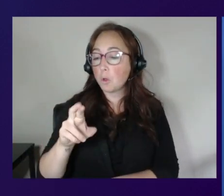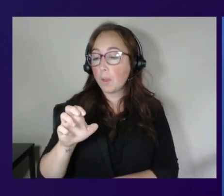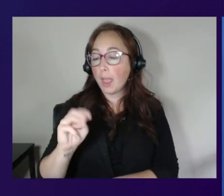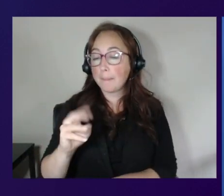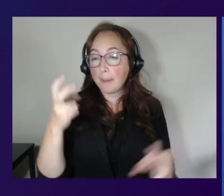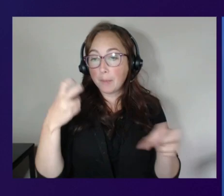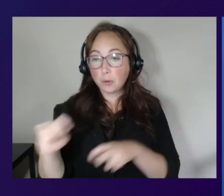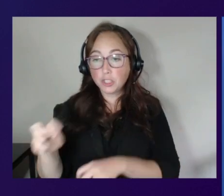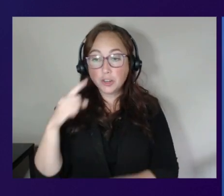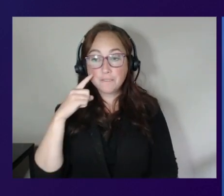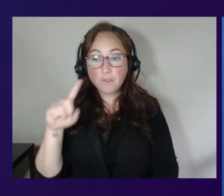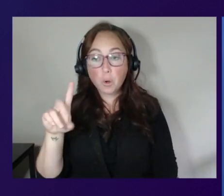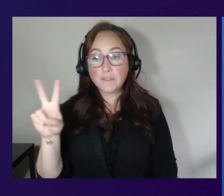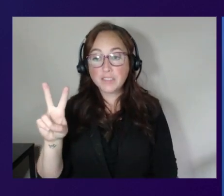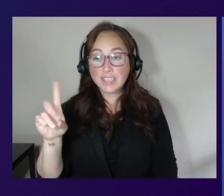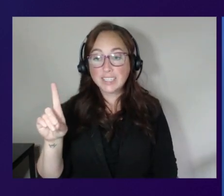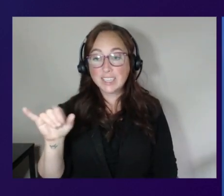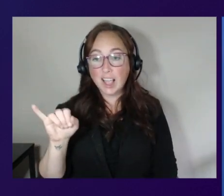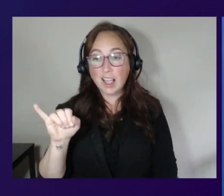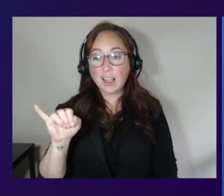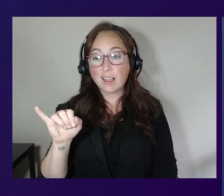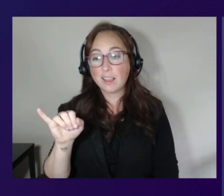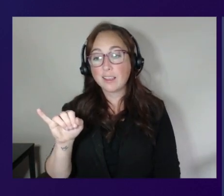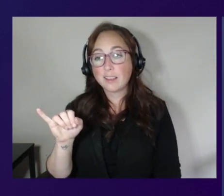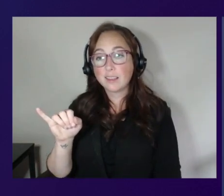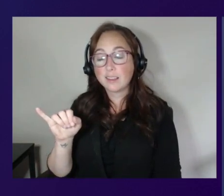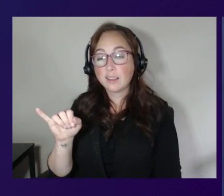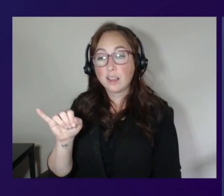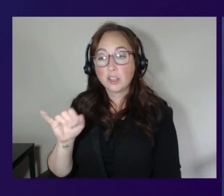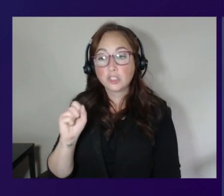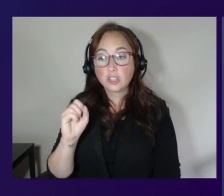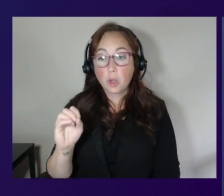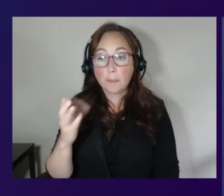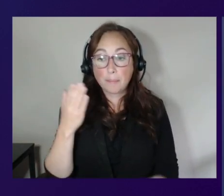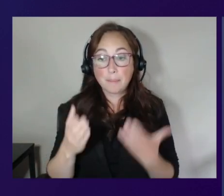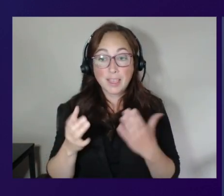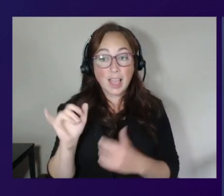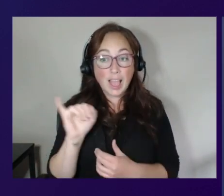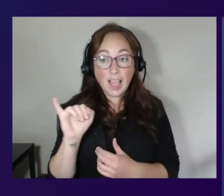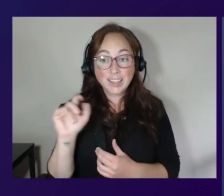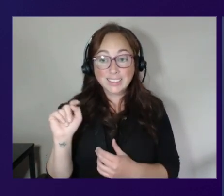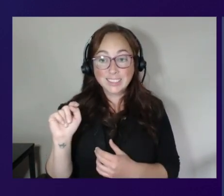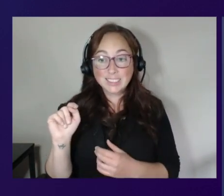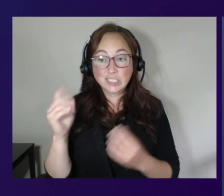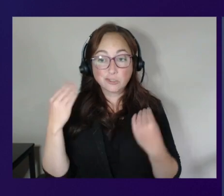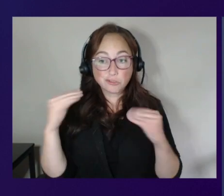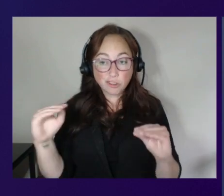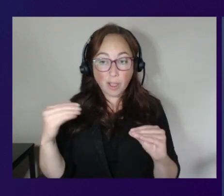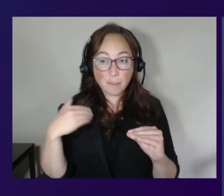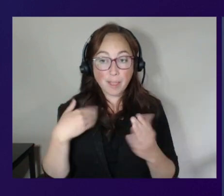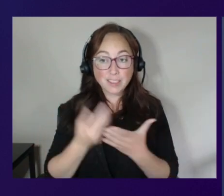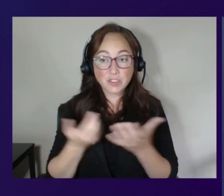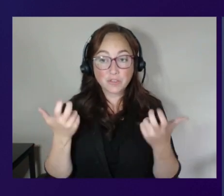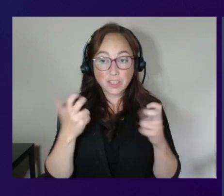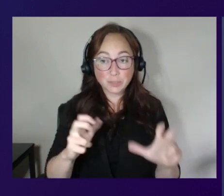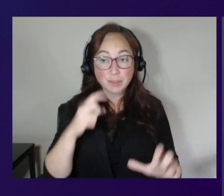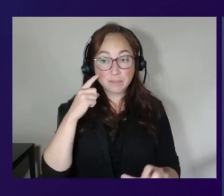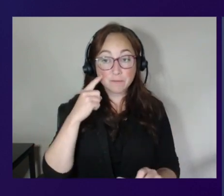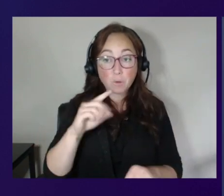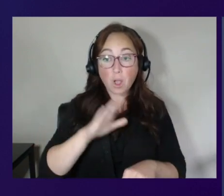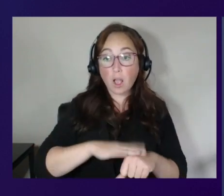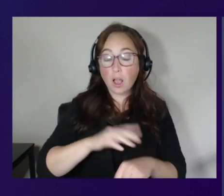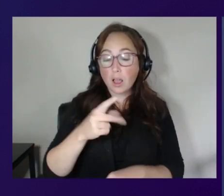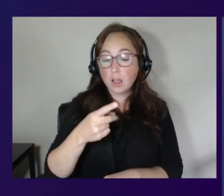example, let's just take VMware Horizon. Maybe an IT shop has investments in on-prem hardware, servers,